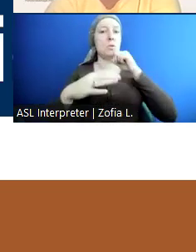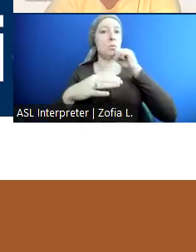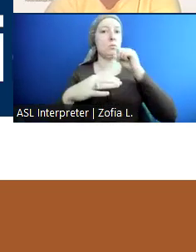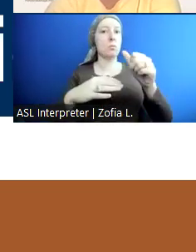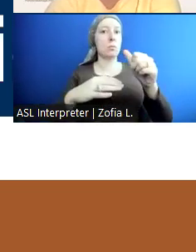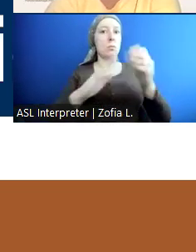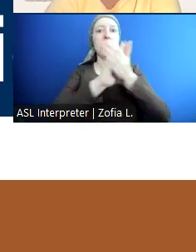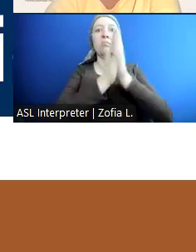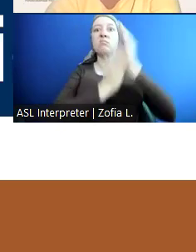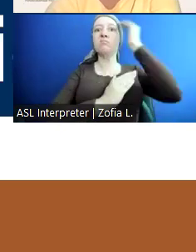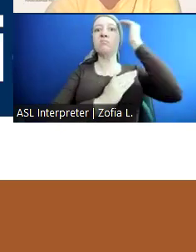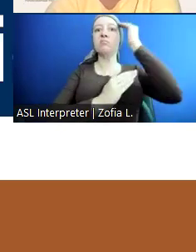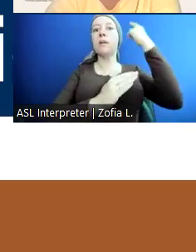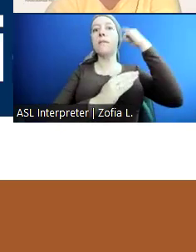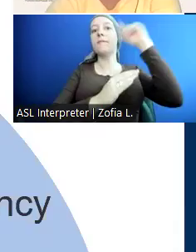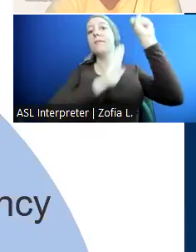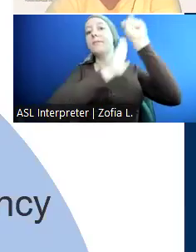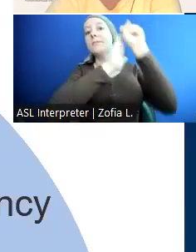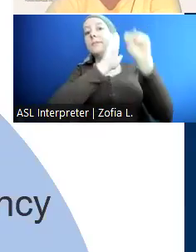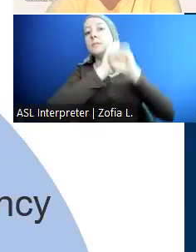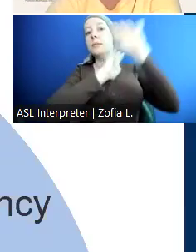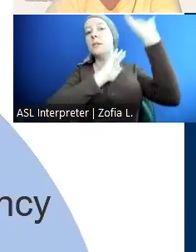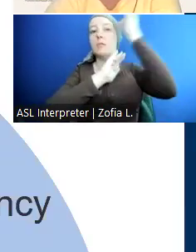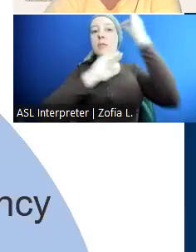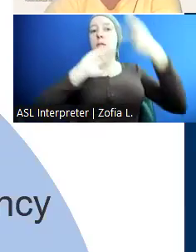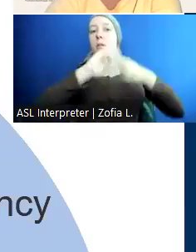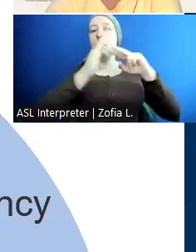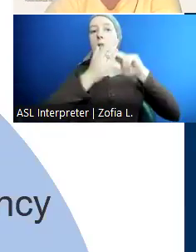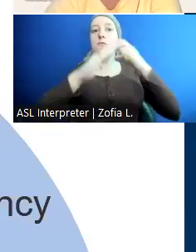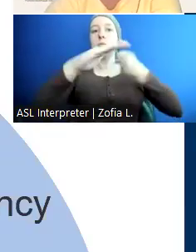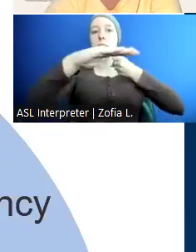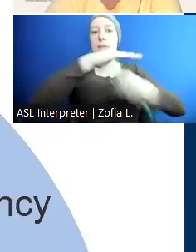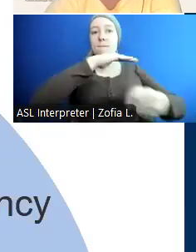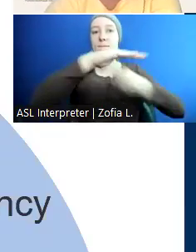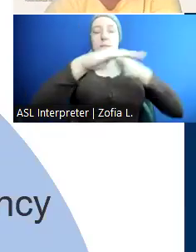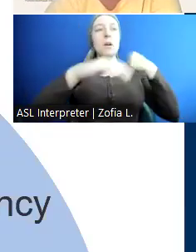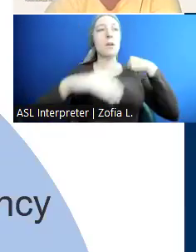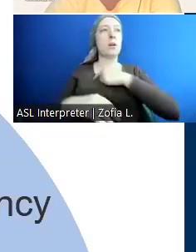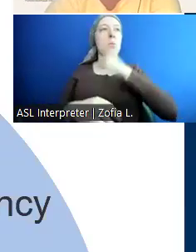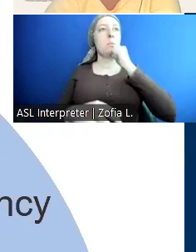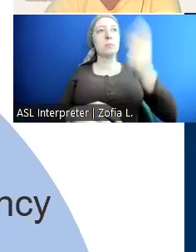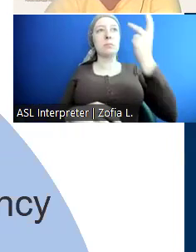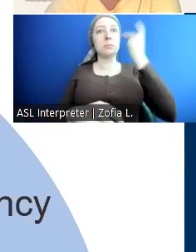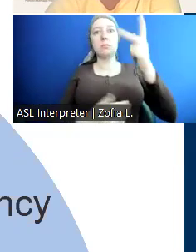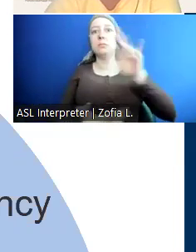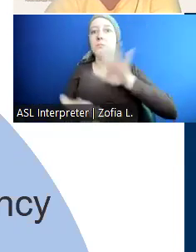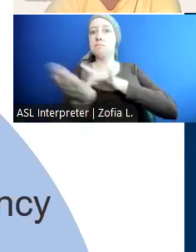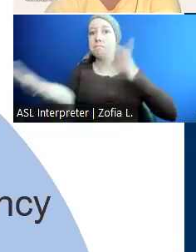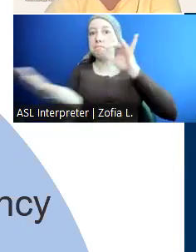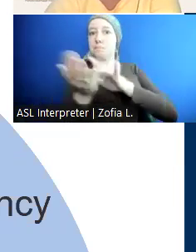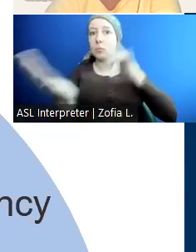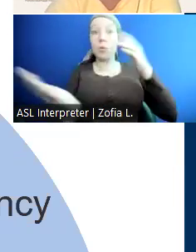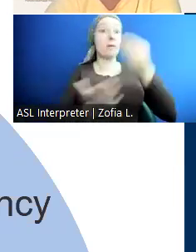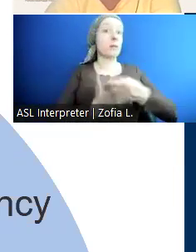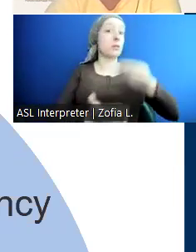federal definitions of trafficking. We're not seeing the exploitation or financial